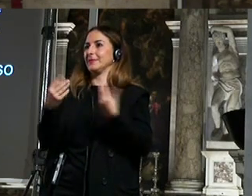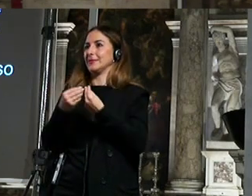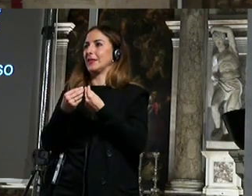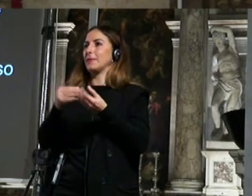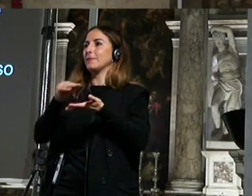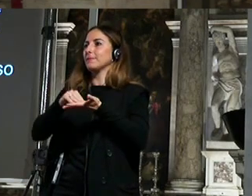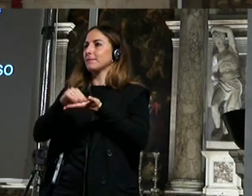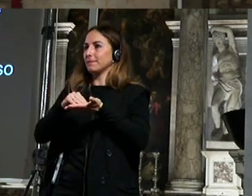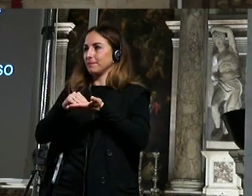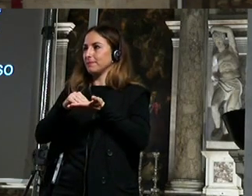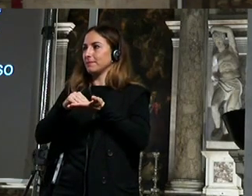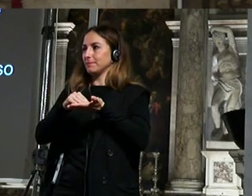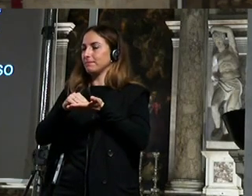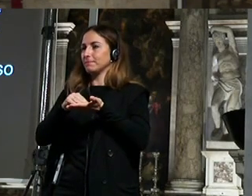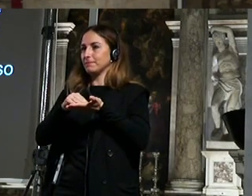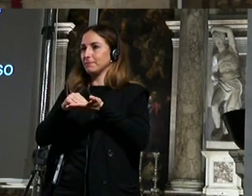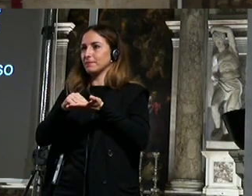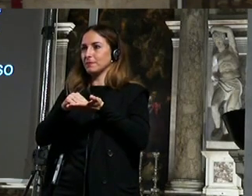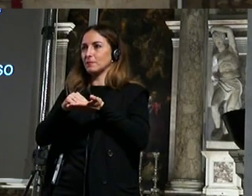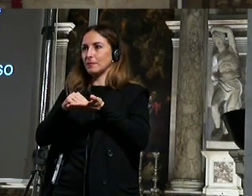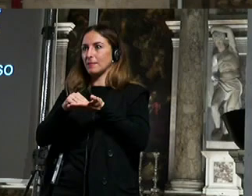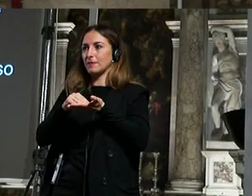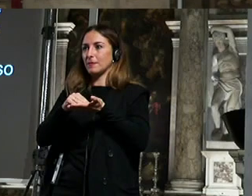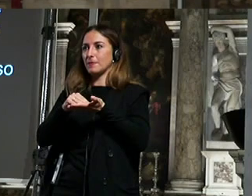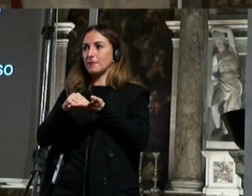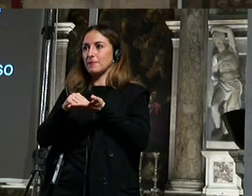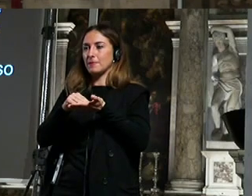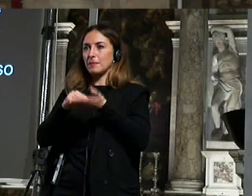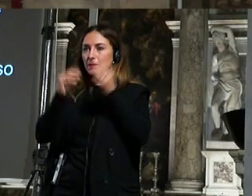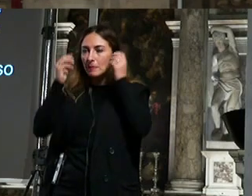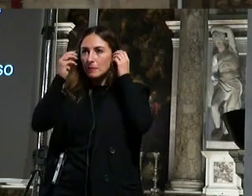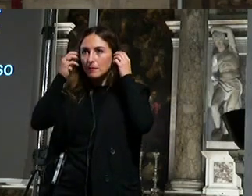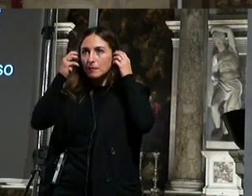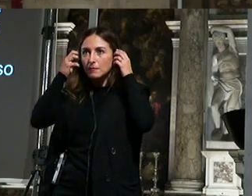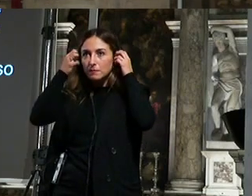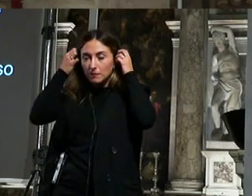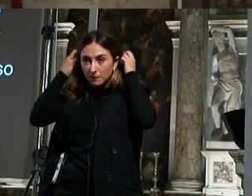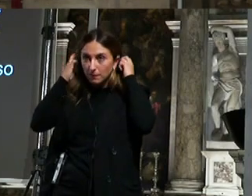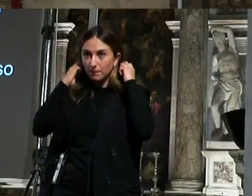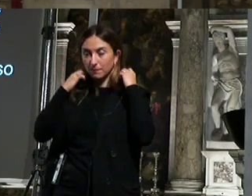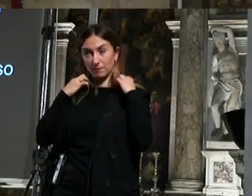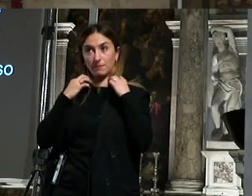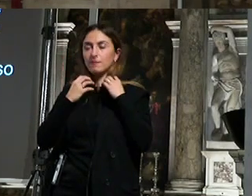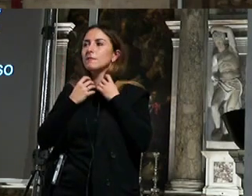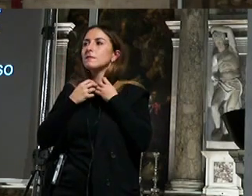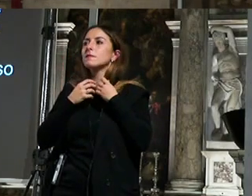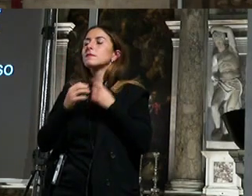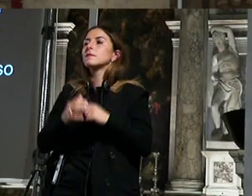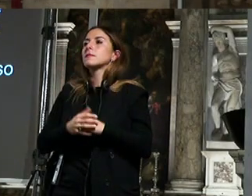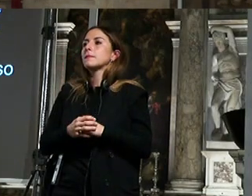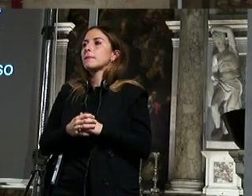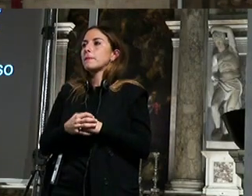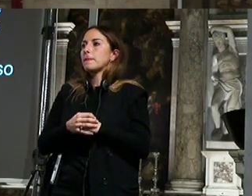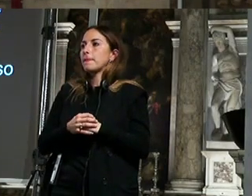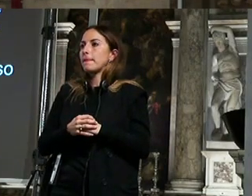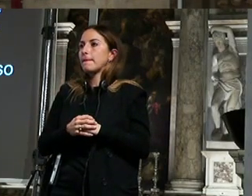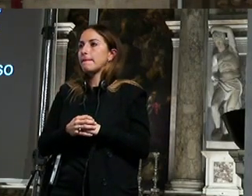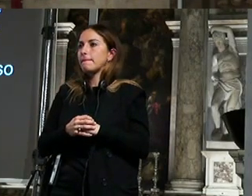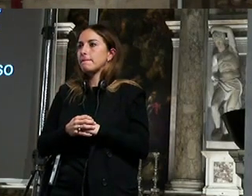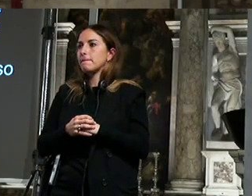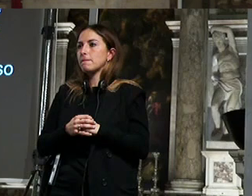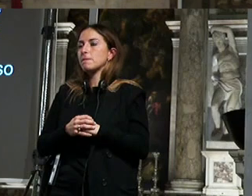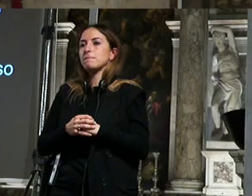to see each other, to sit together, to talk about literature, to talk about the things that we're passionate about together.